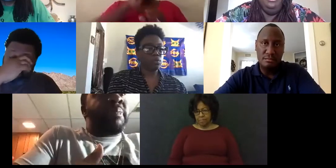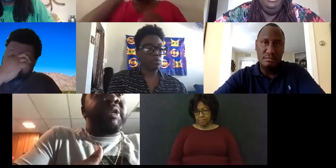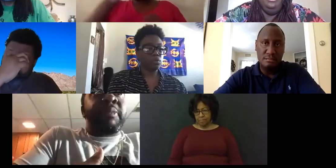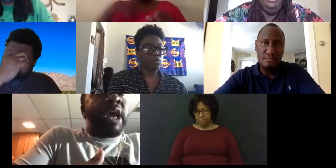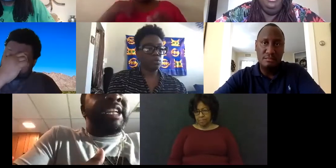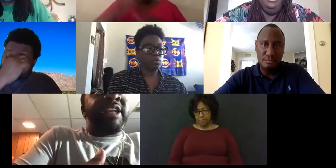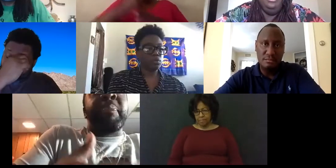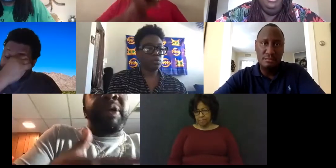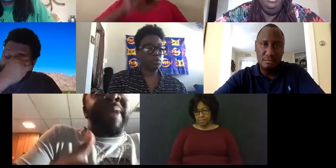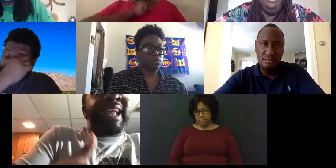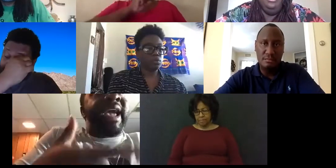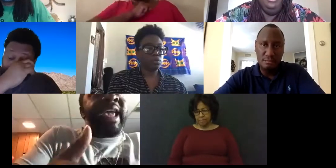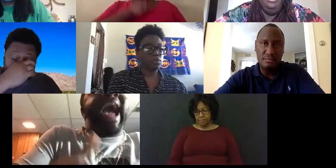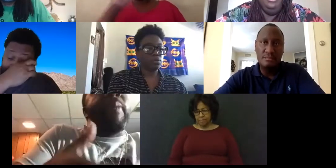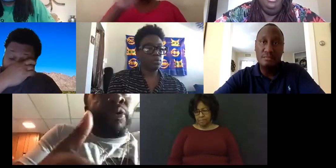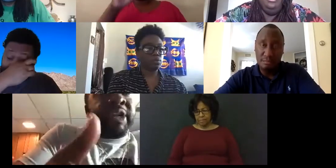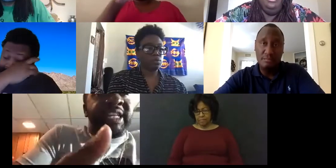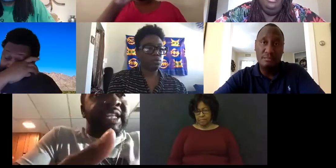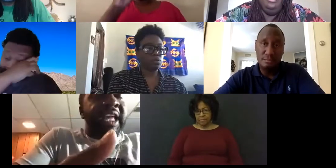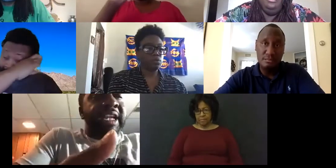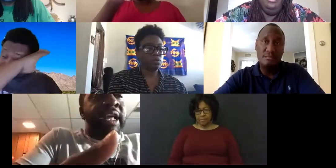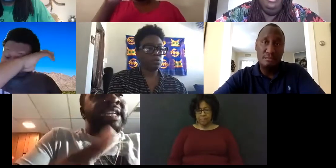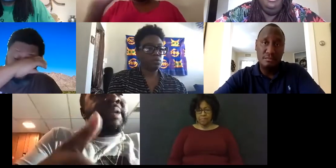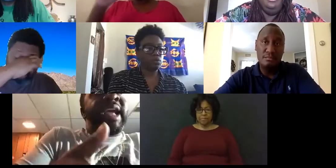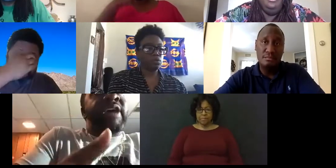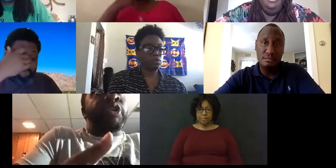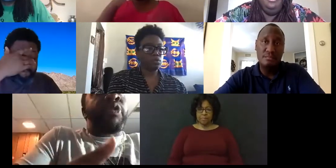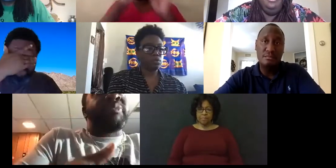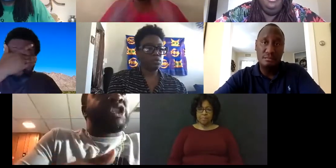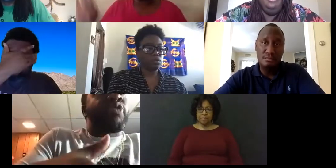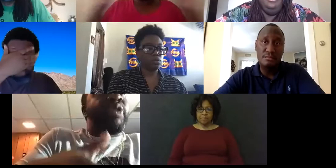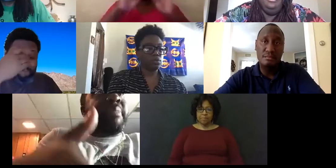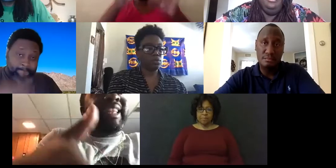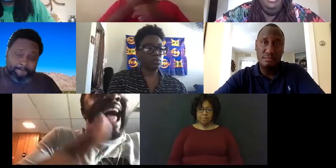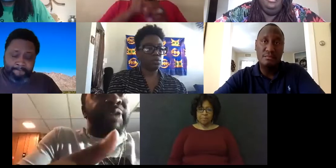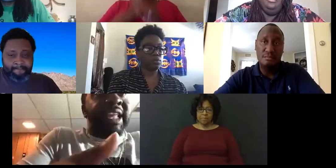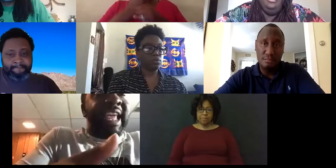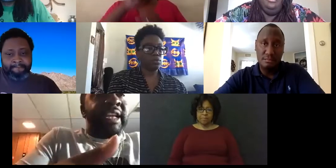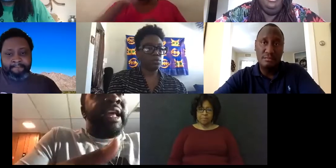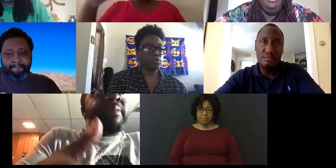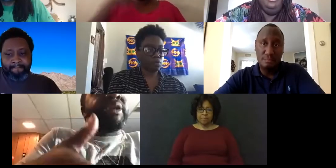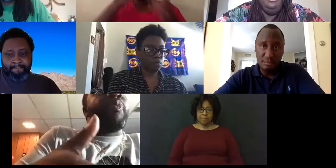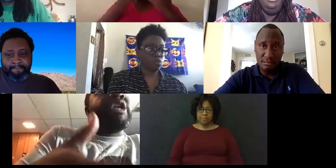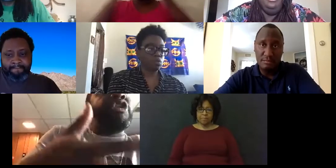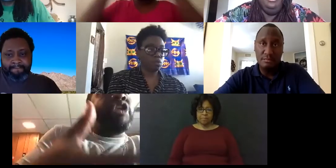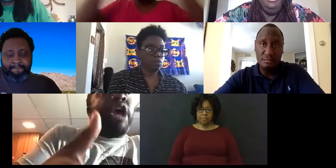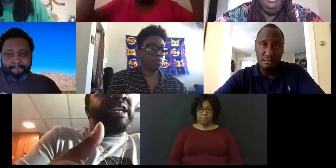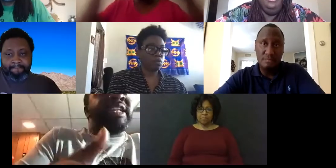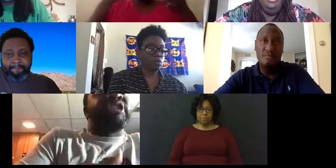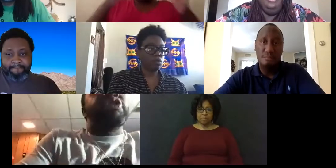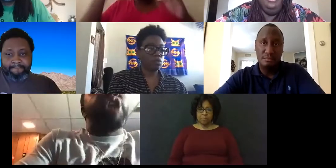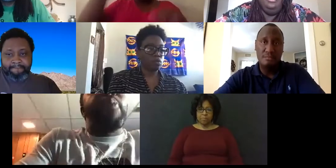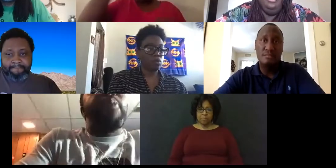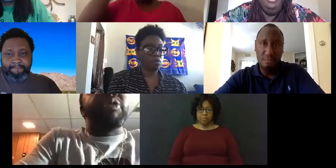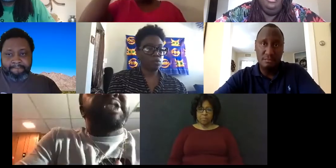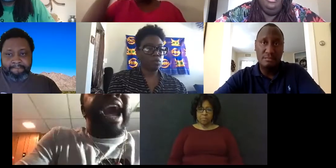Because Miss Imani didn't put it back in my head how important this is again. To make sure I'm screaming loud again. To make sure we know that